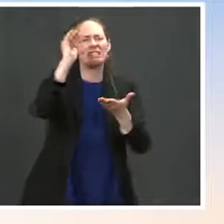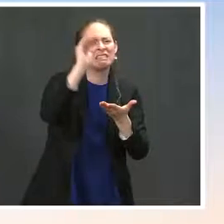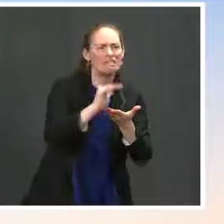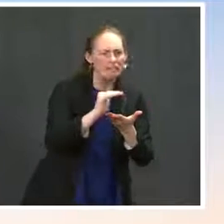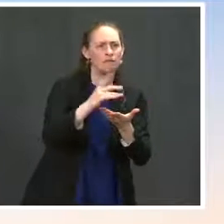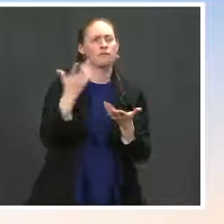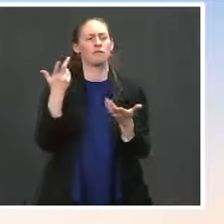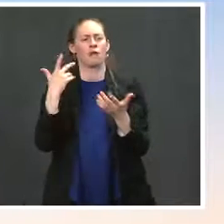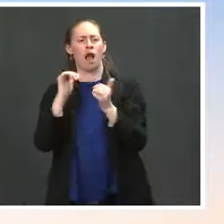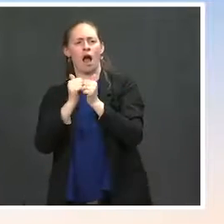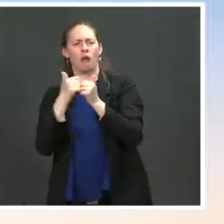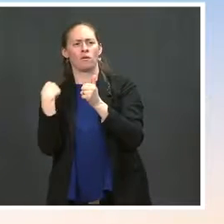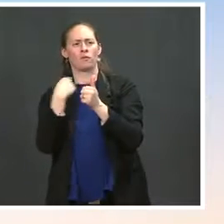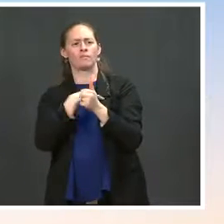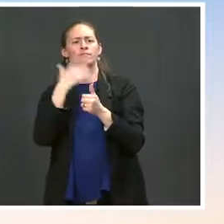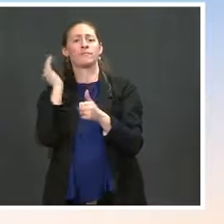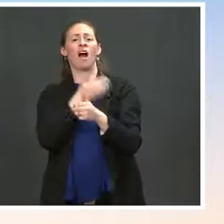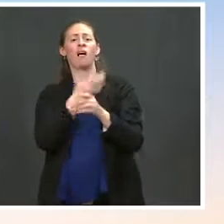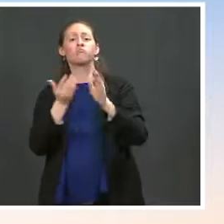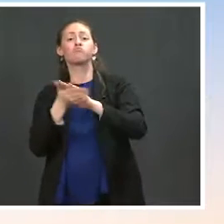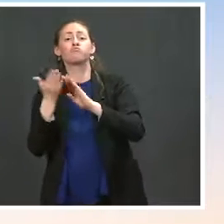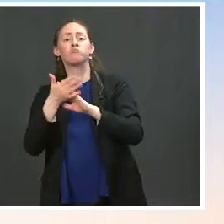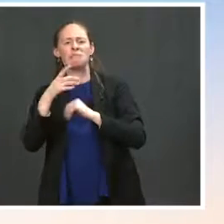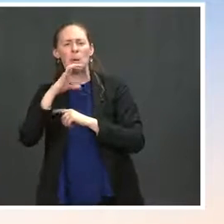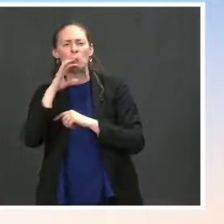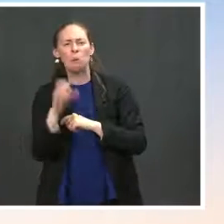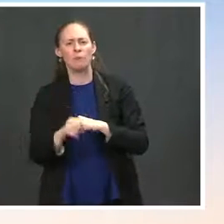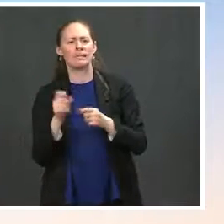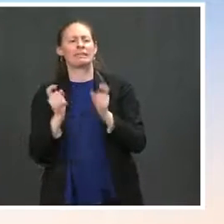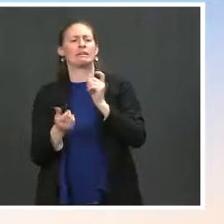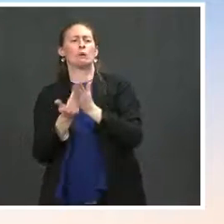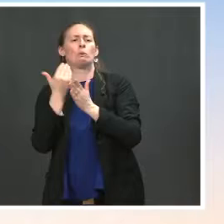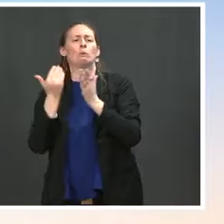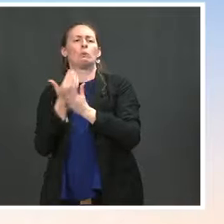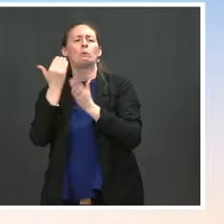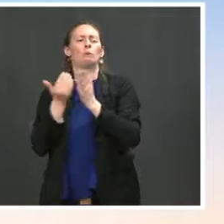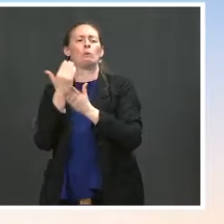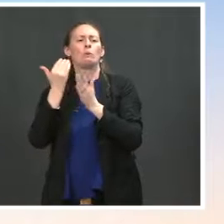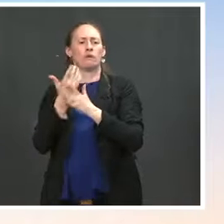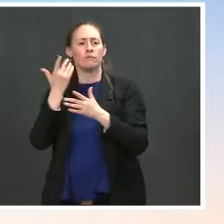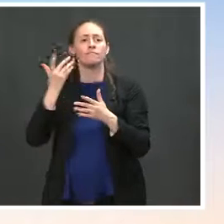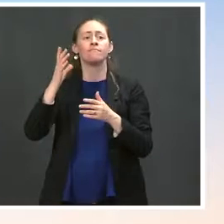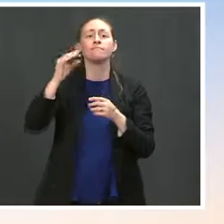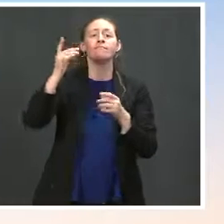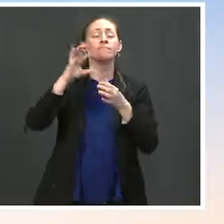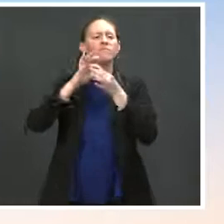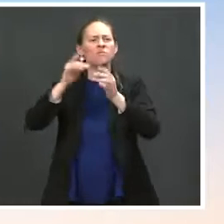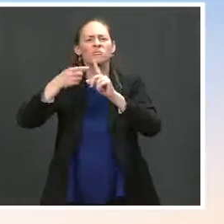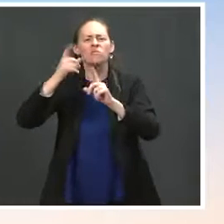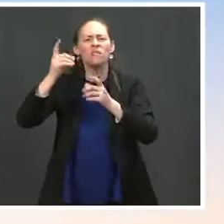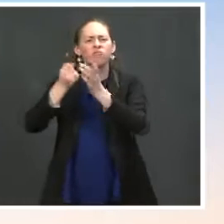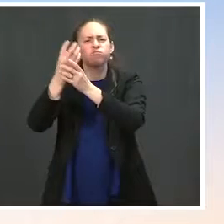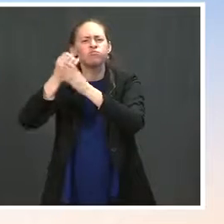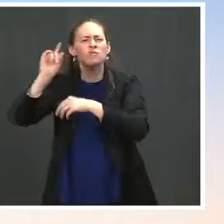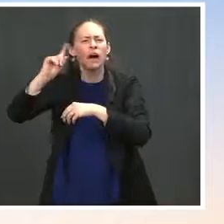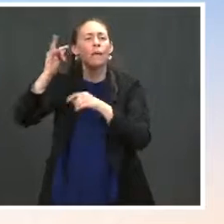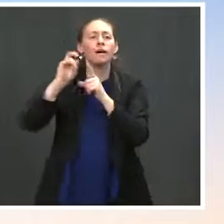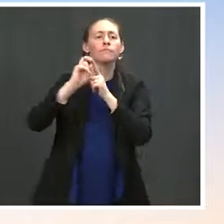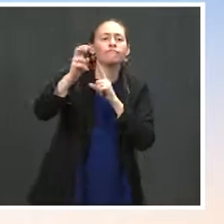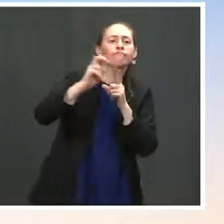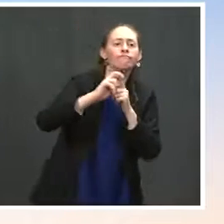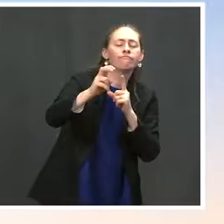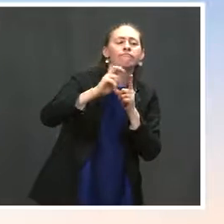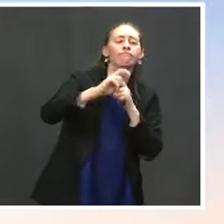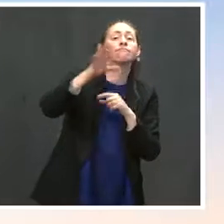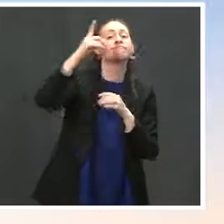area where it would have an impact. We can reduce emissions from the transportation sector by reducing tailpipe emissions and boosting the efficiency